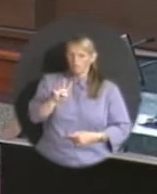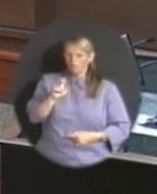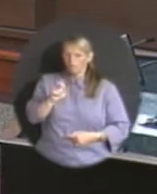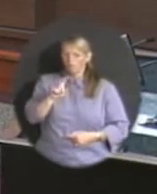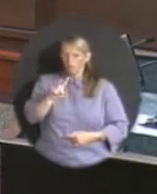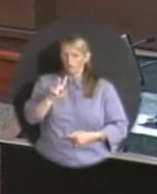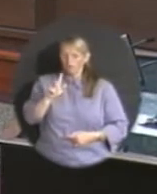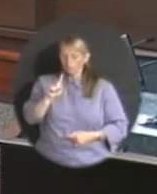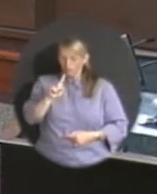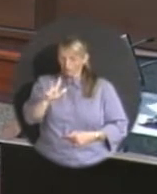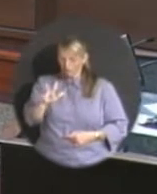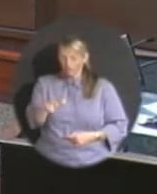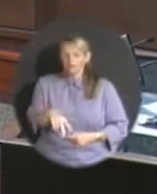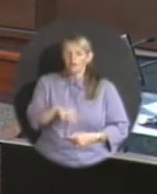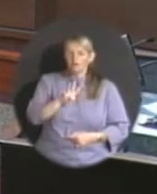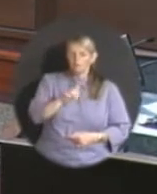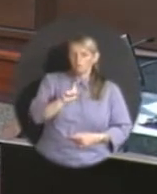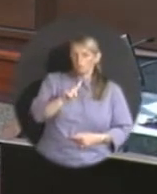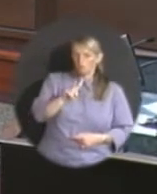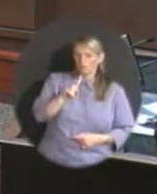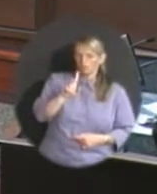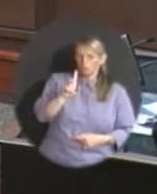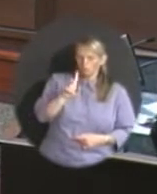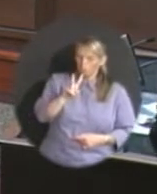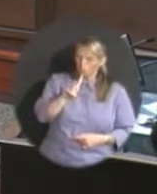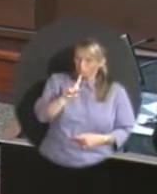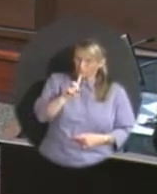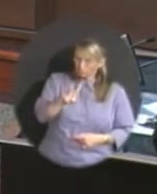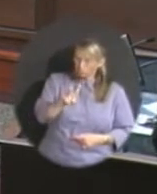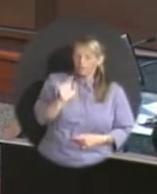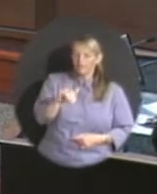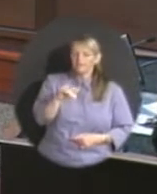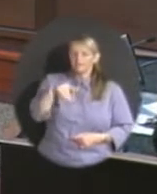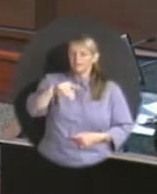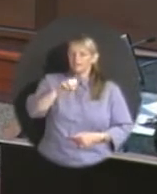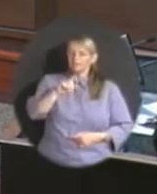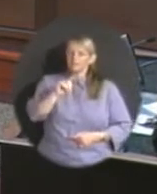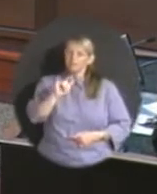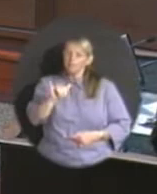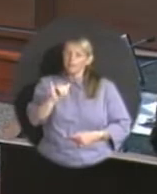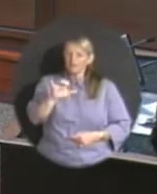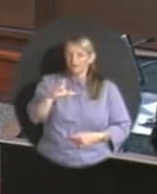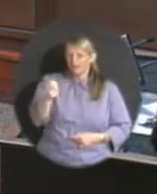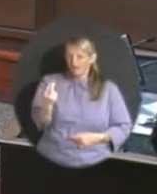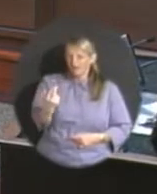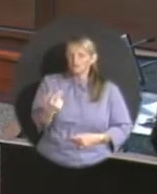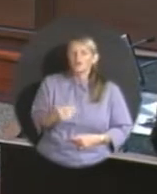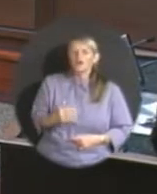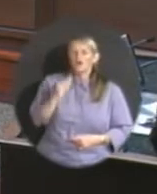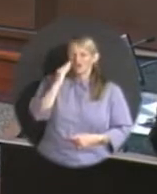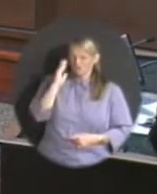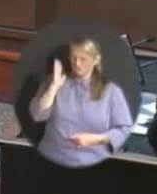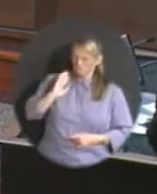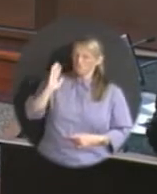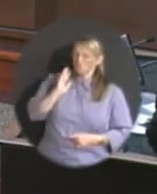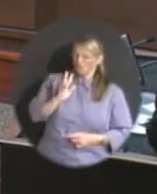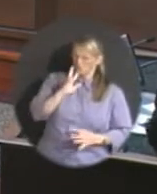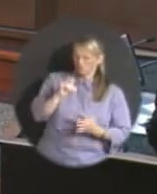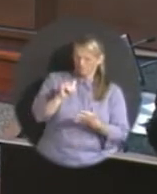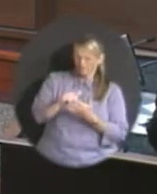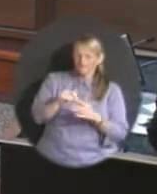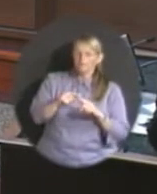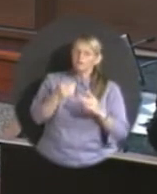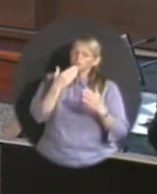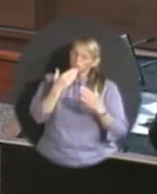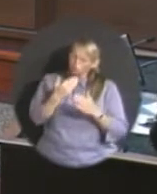petty cash. Mr. Hutchison, could you just, I know that in the past we've talked about this, but again, it's good for the